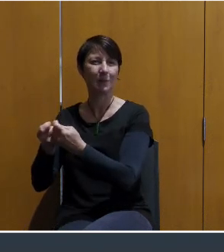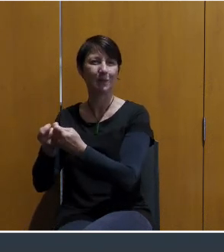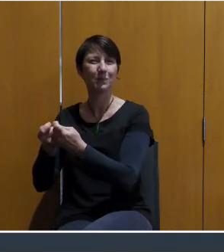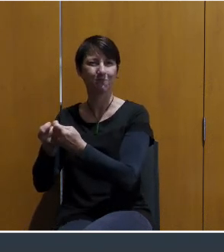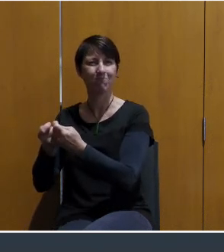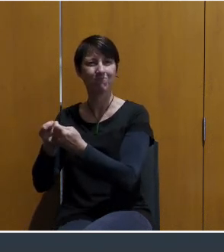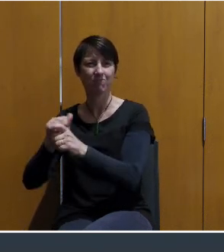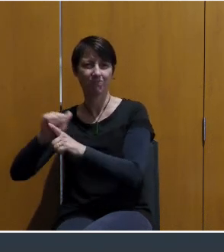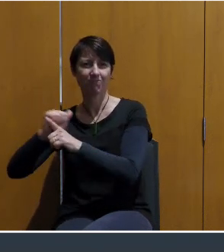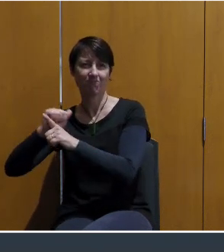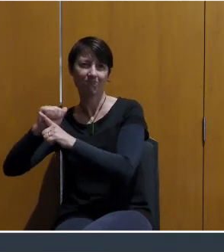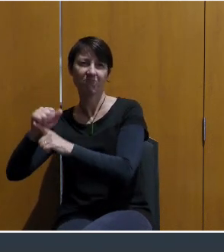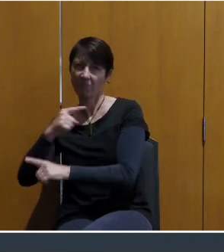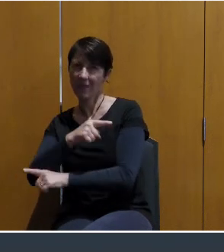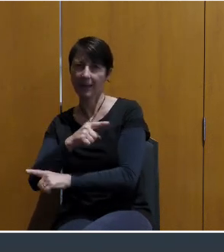put forward?